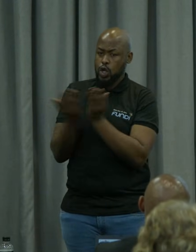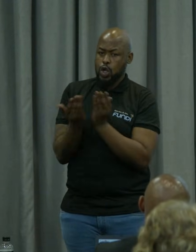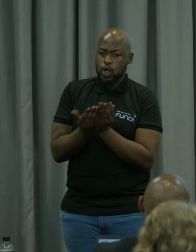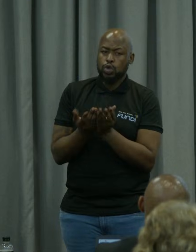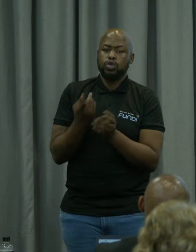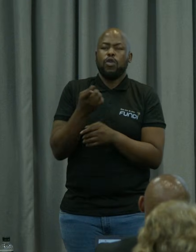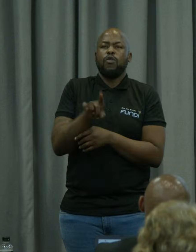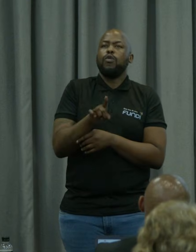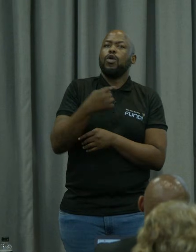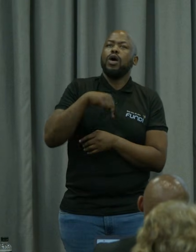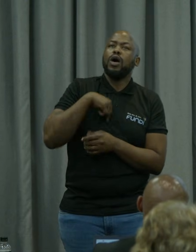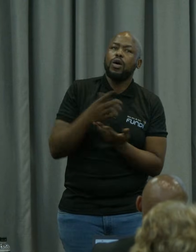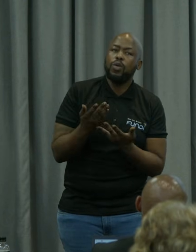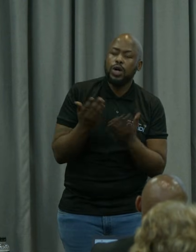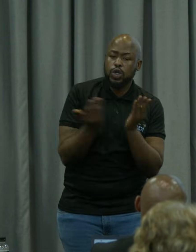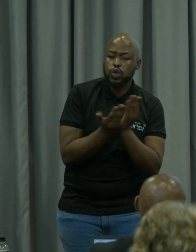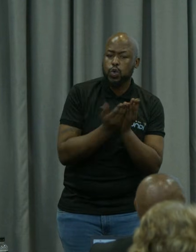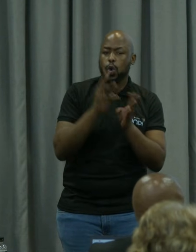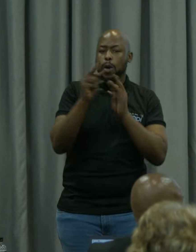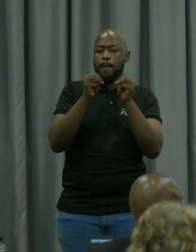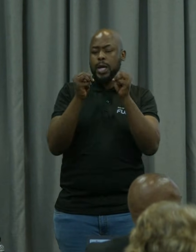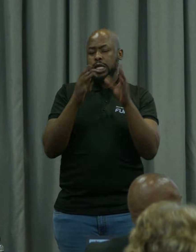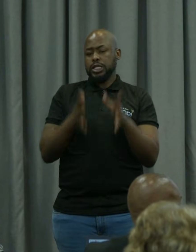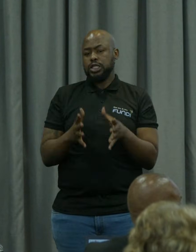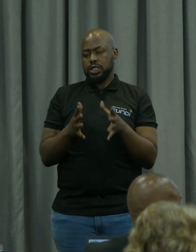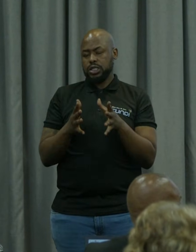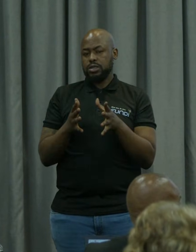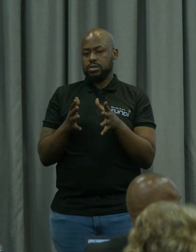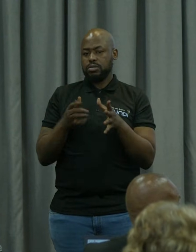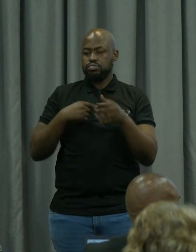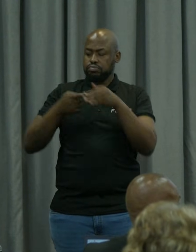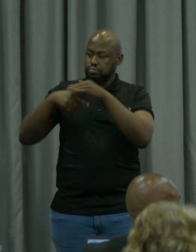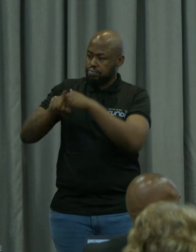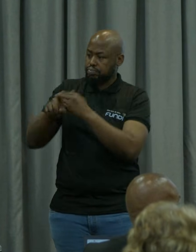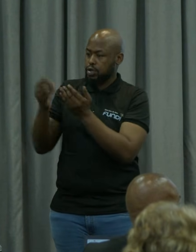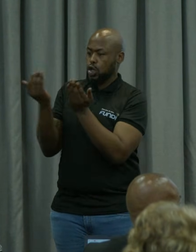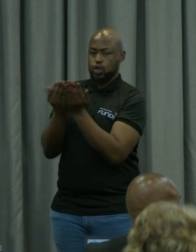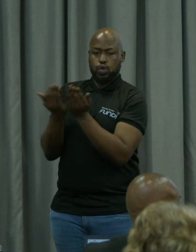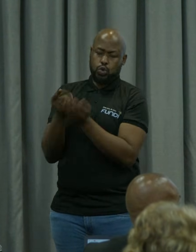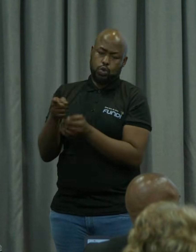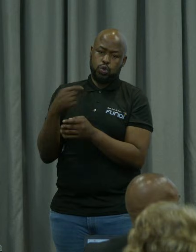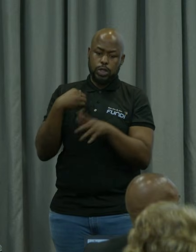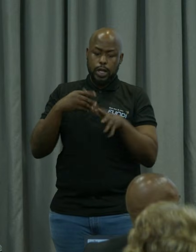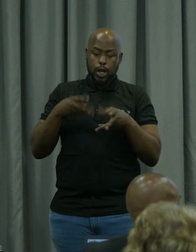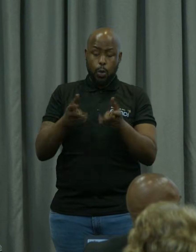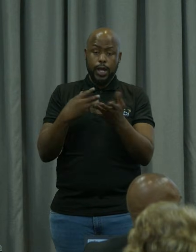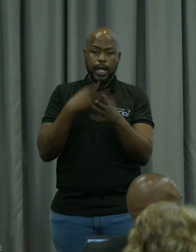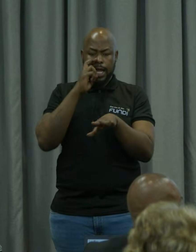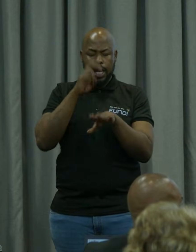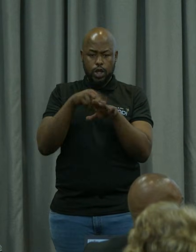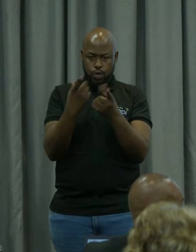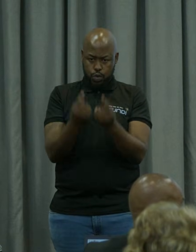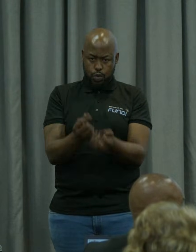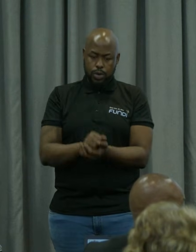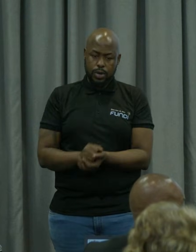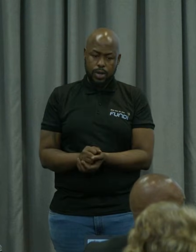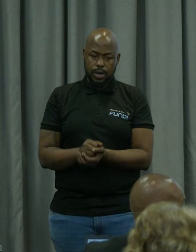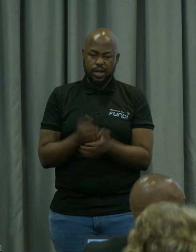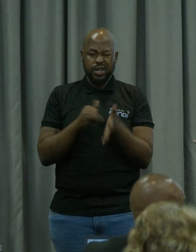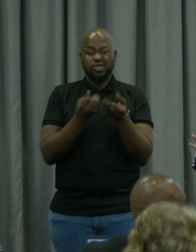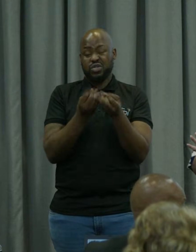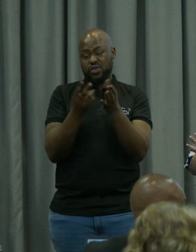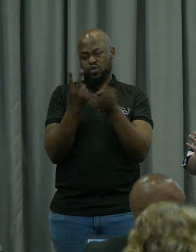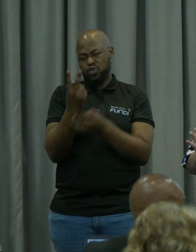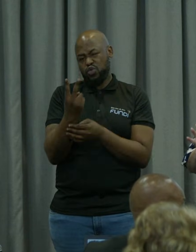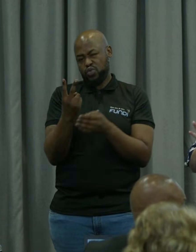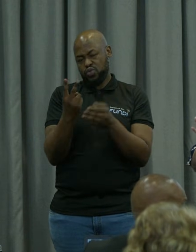for our school managers to go out and manage the schools as they're supposed to be doing, all right? Just to give you two